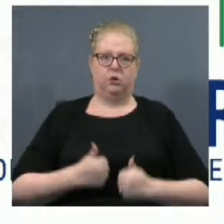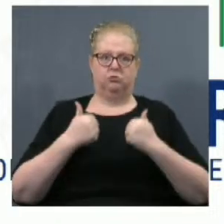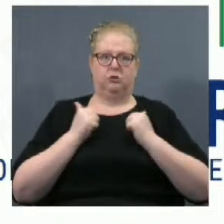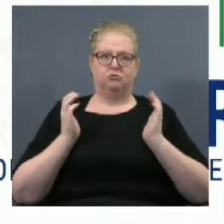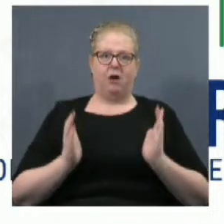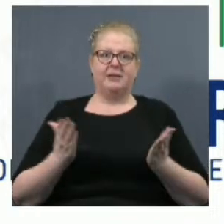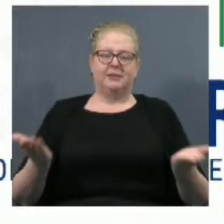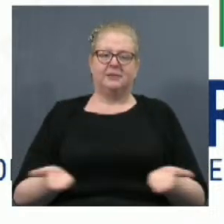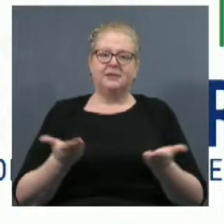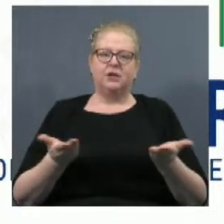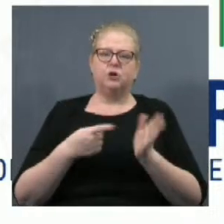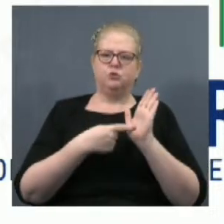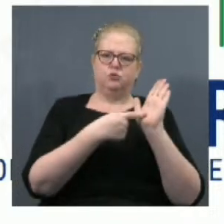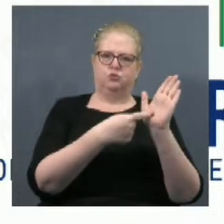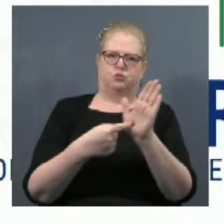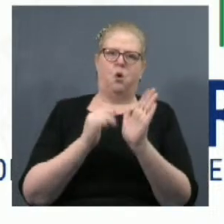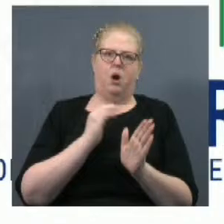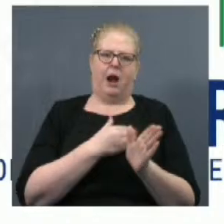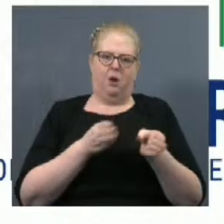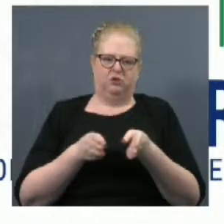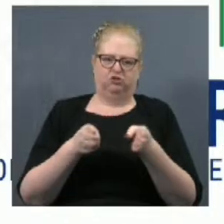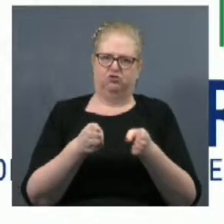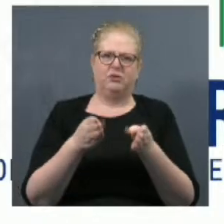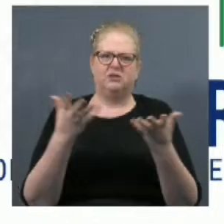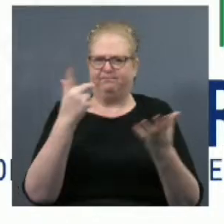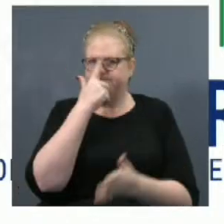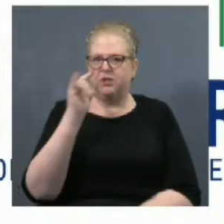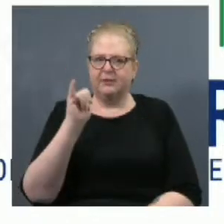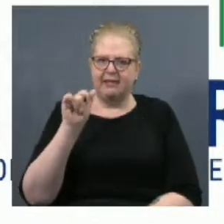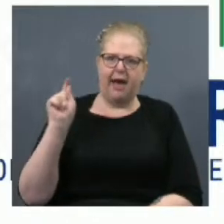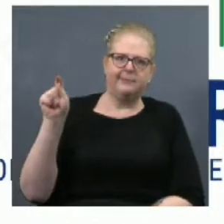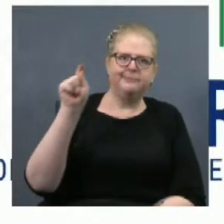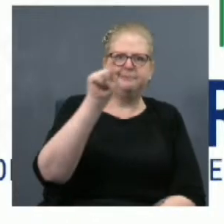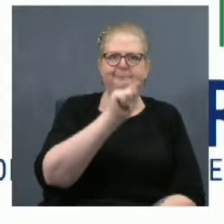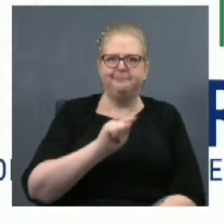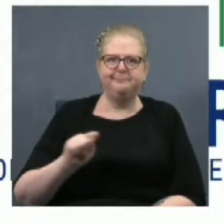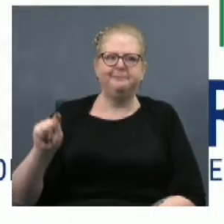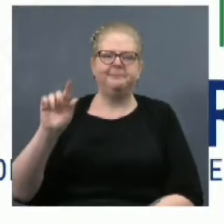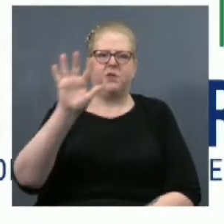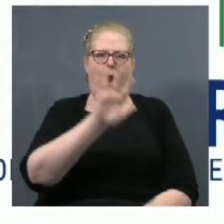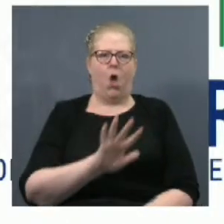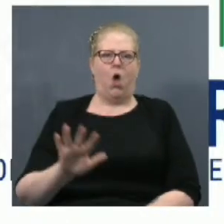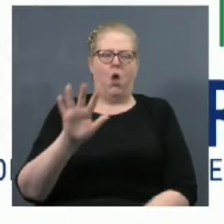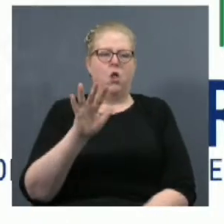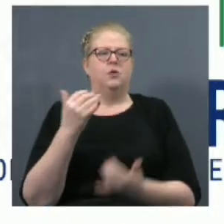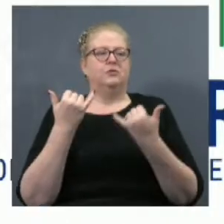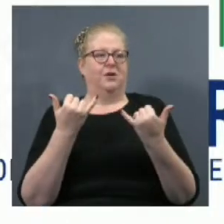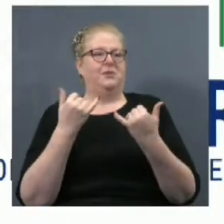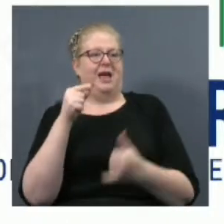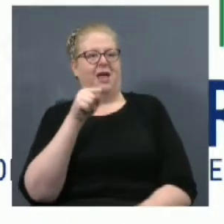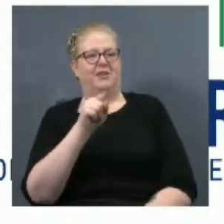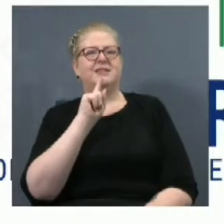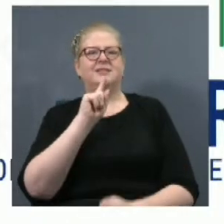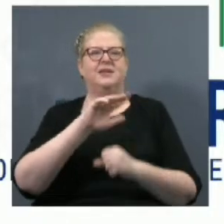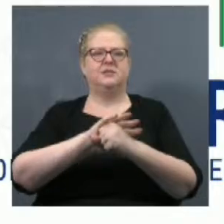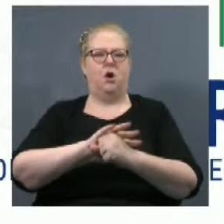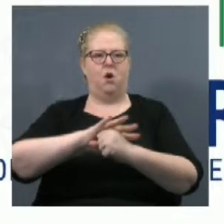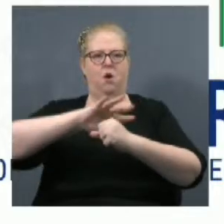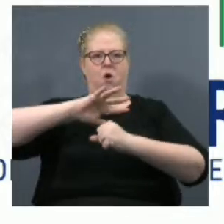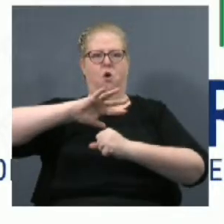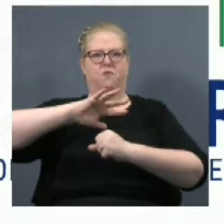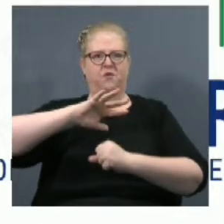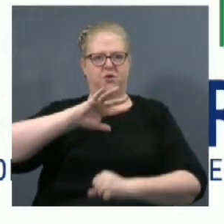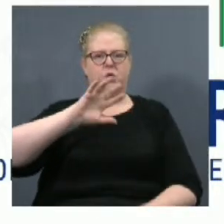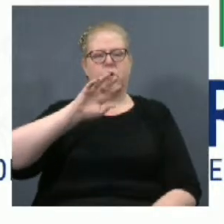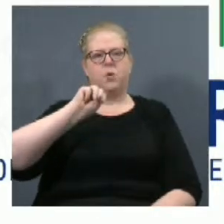decisions together, and we all agree on those things. So with that, this is kind of a overview map. It's too zoomed out